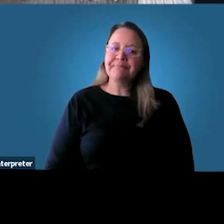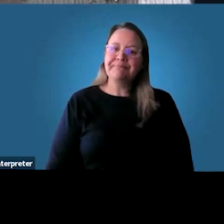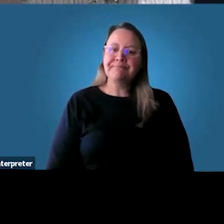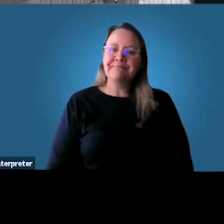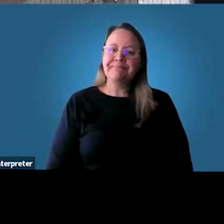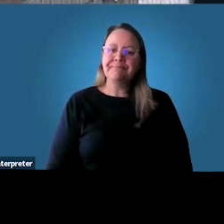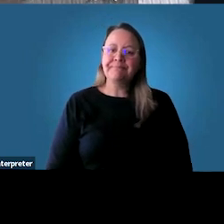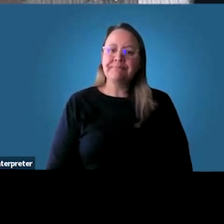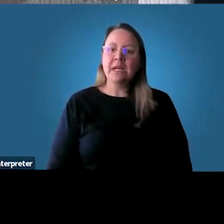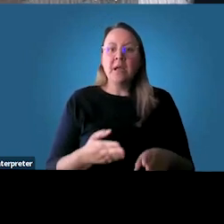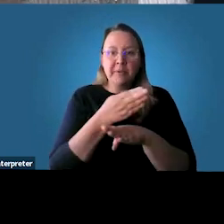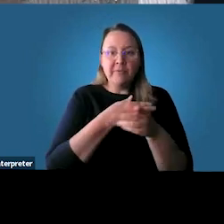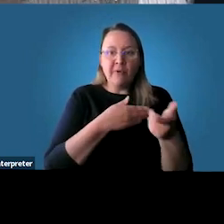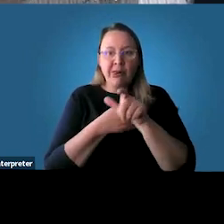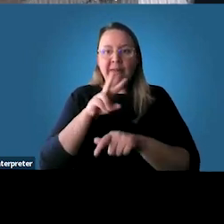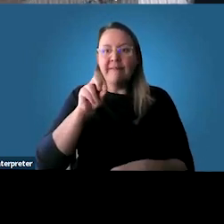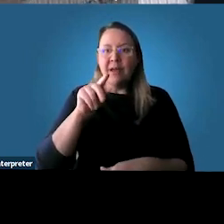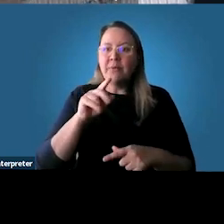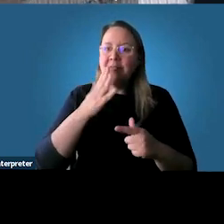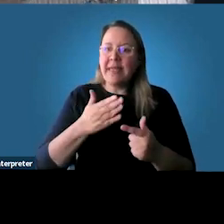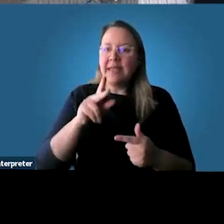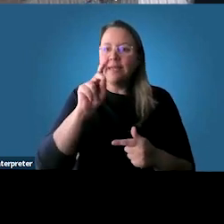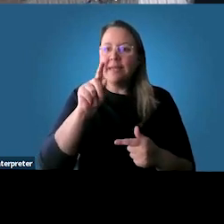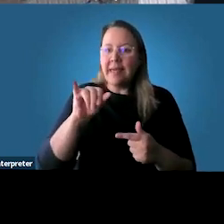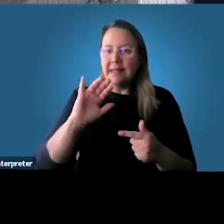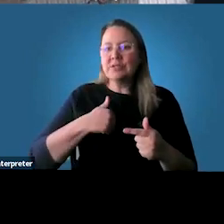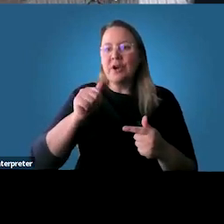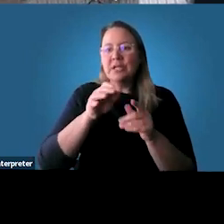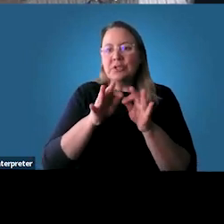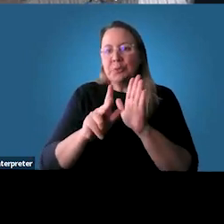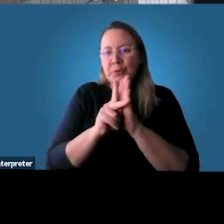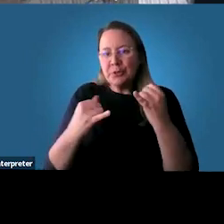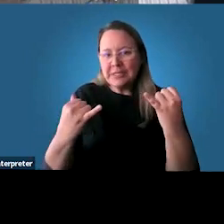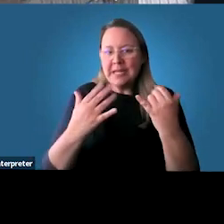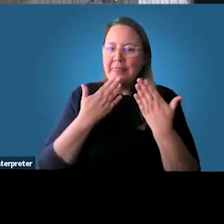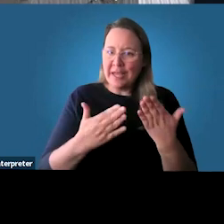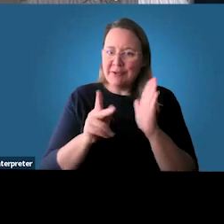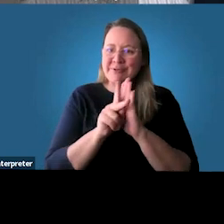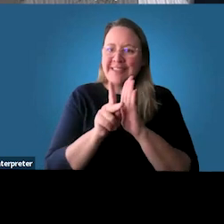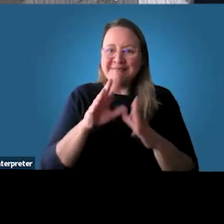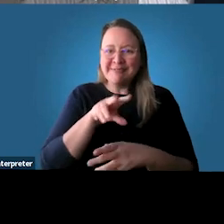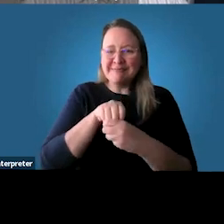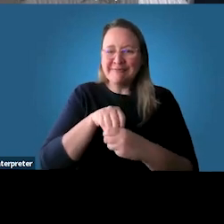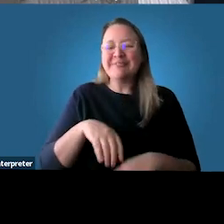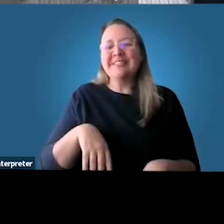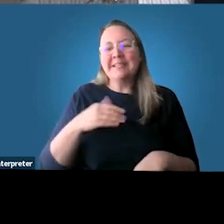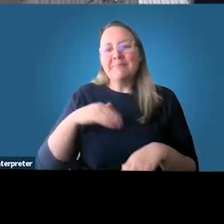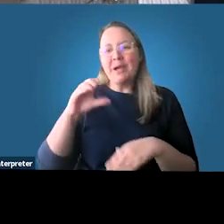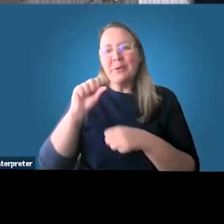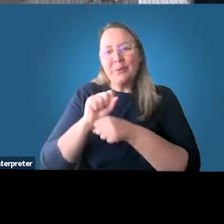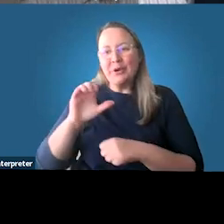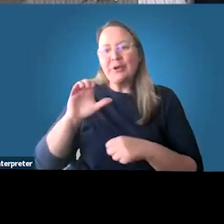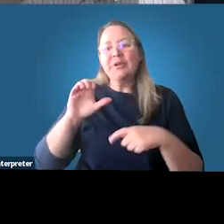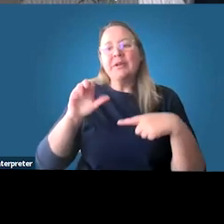And right before I hand it over to Vanessa, I just want to thank Kelly, who is our ASL interpreter today. Thank you very much, Kelly. My colleague Kareem